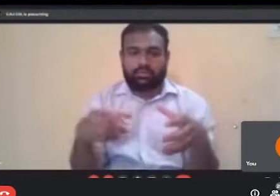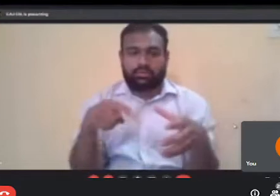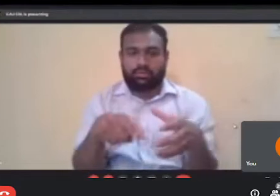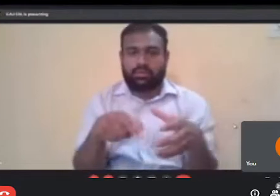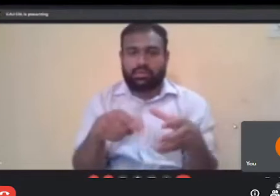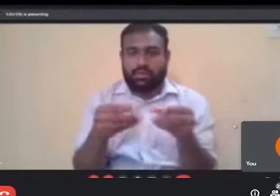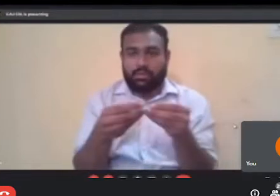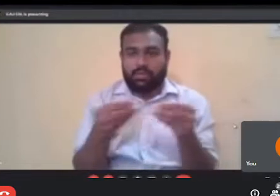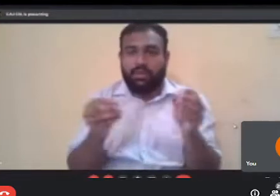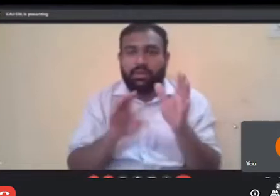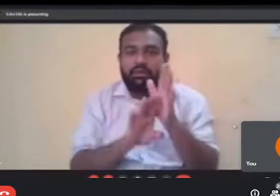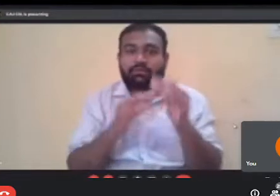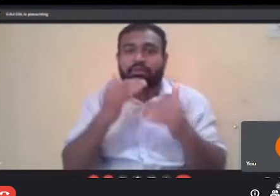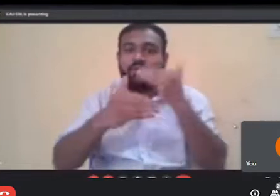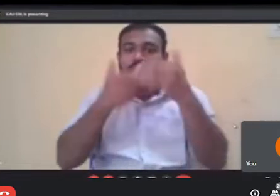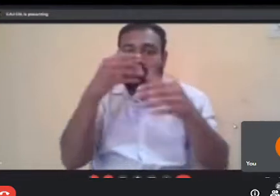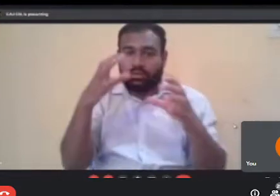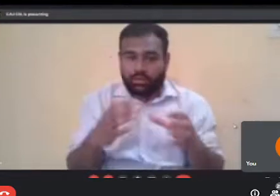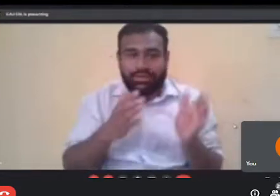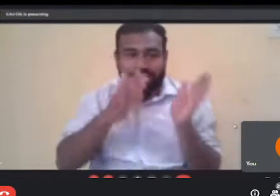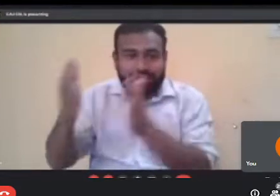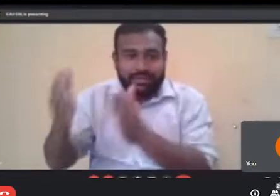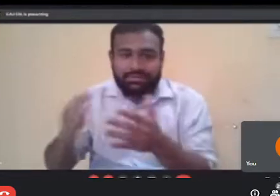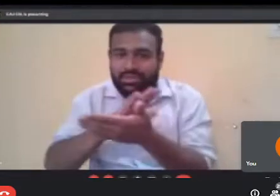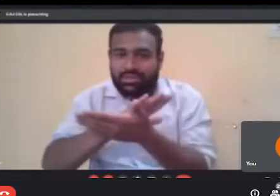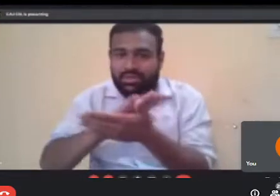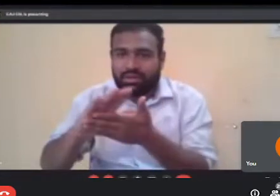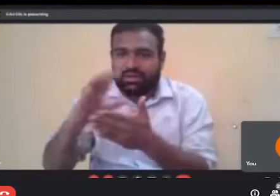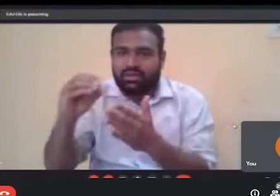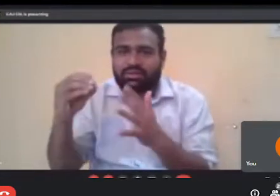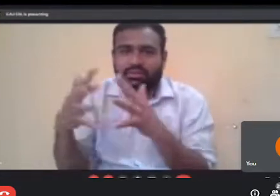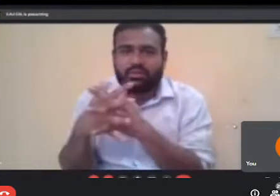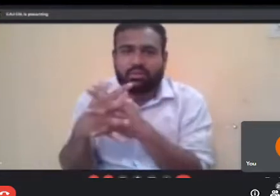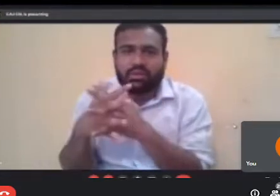to make that. That is a second group. And the third group is